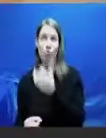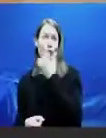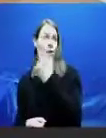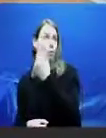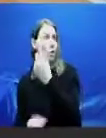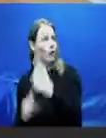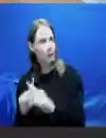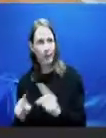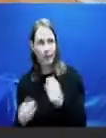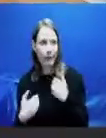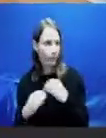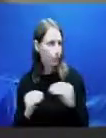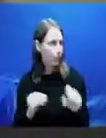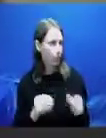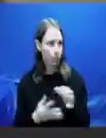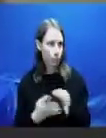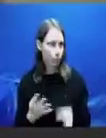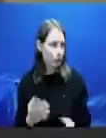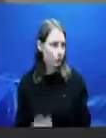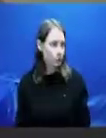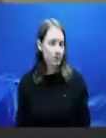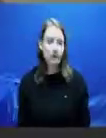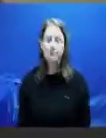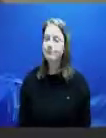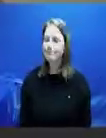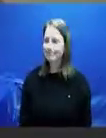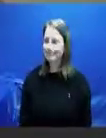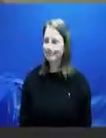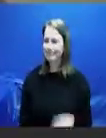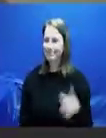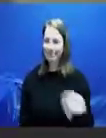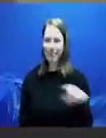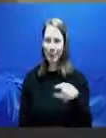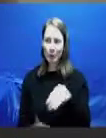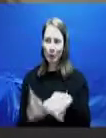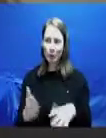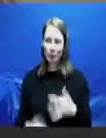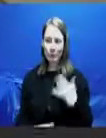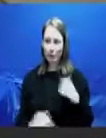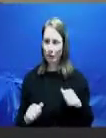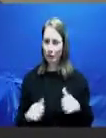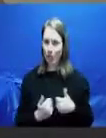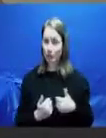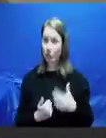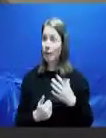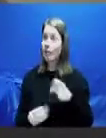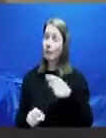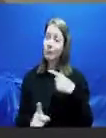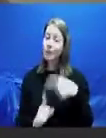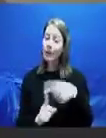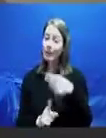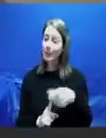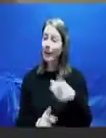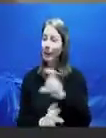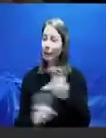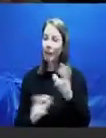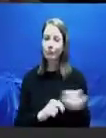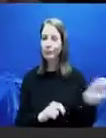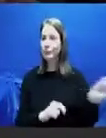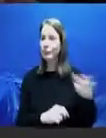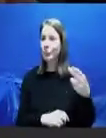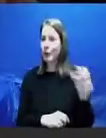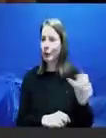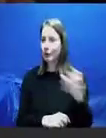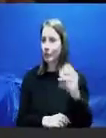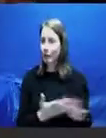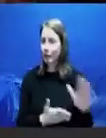It definitely challenges the students and prepares them for going on to high school and then going on for college. They'll be in a